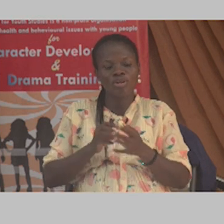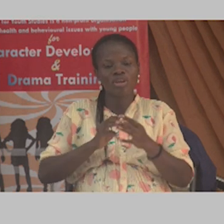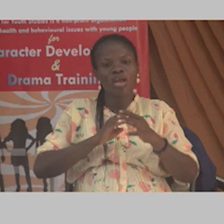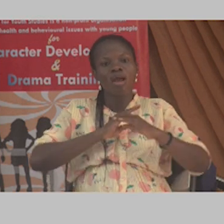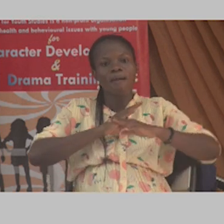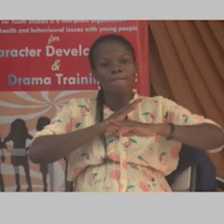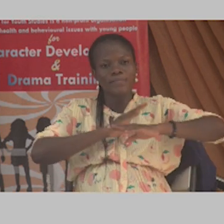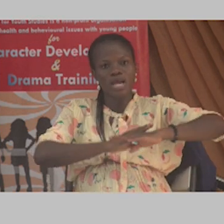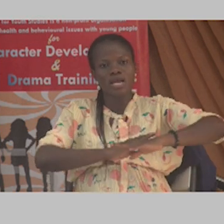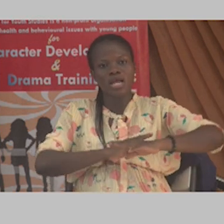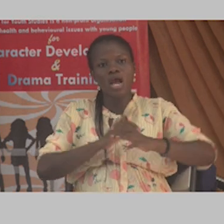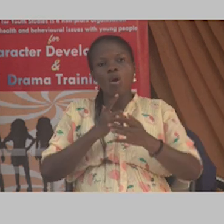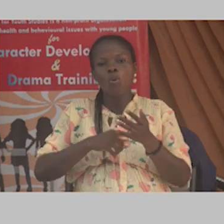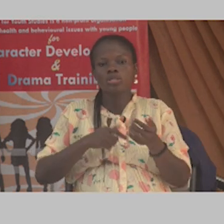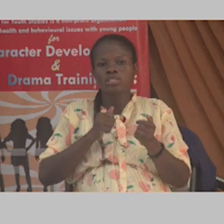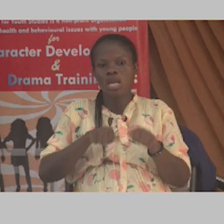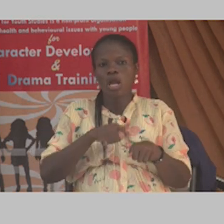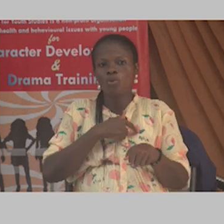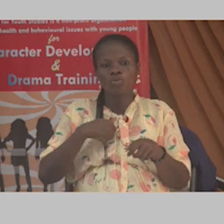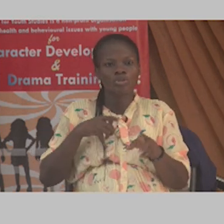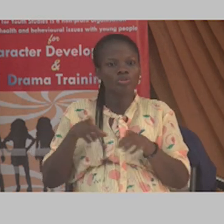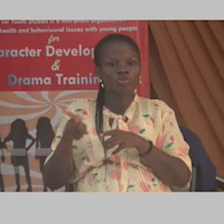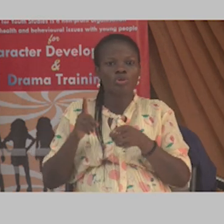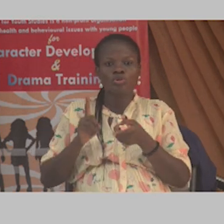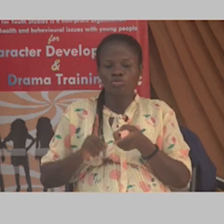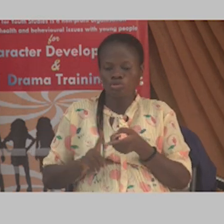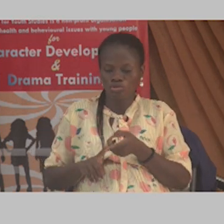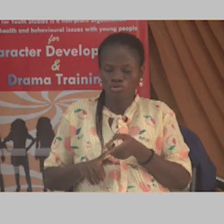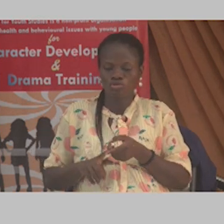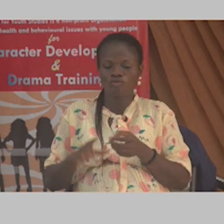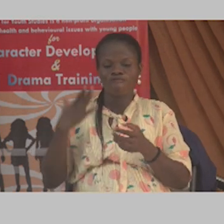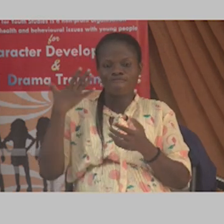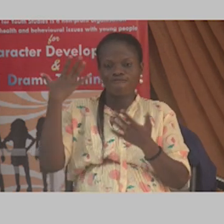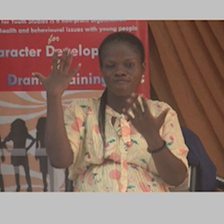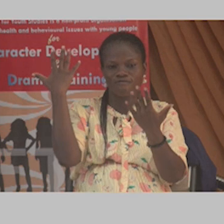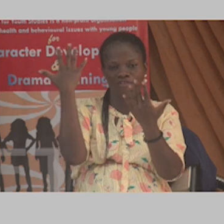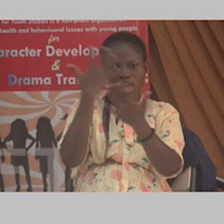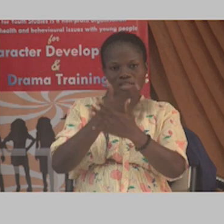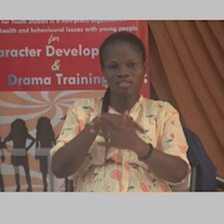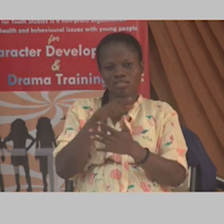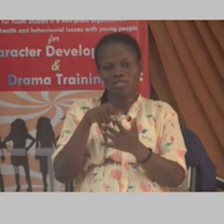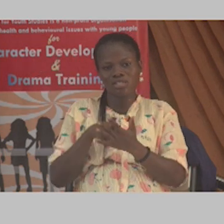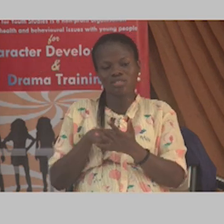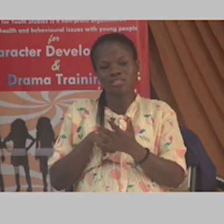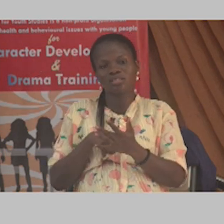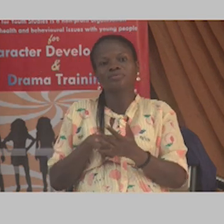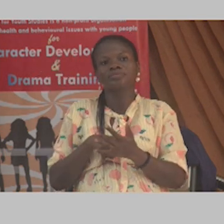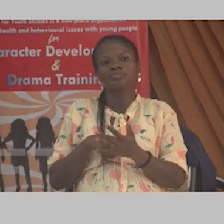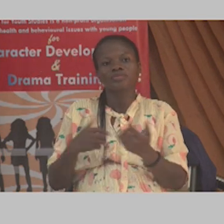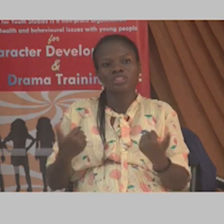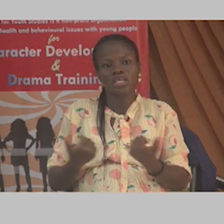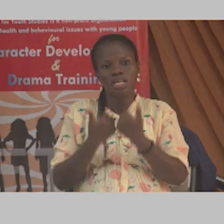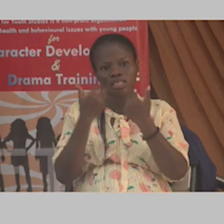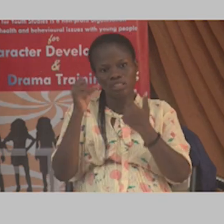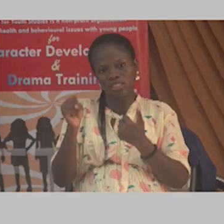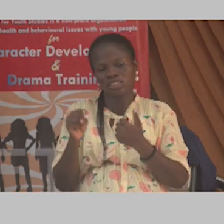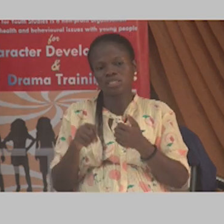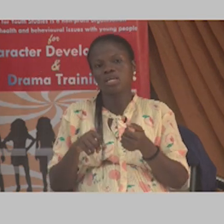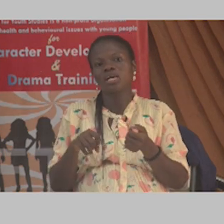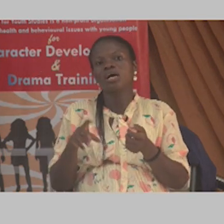we do to confront it or to mitigate it? Strategies: provision of inclusive and